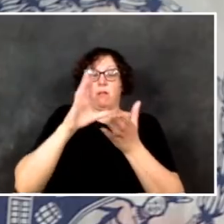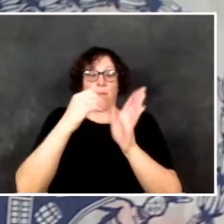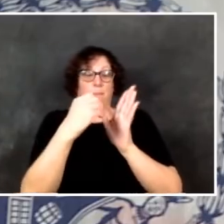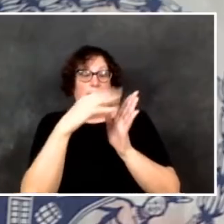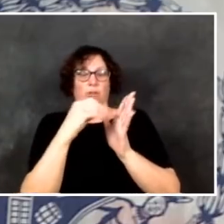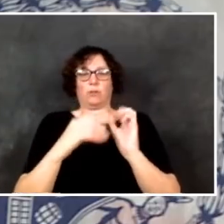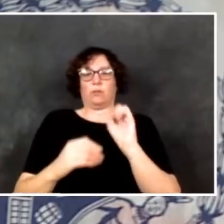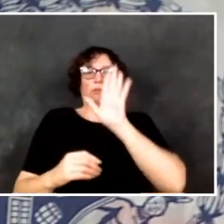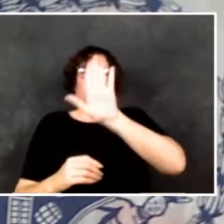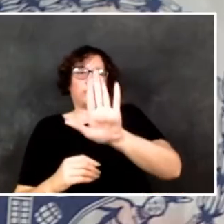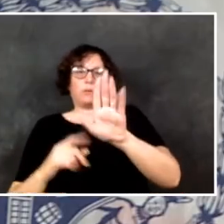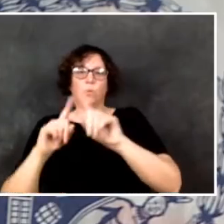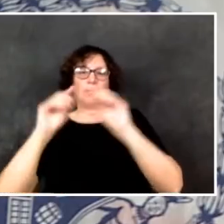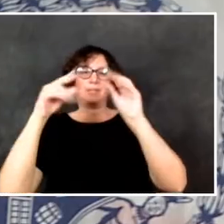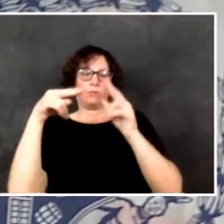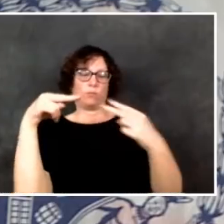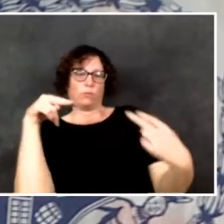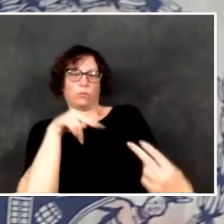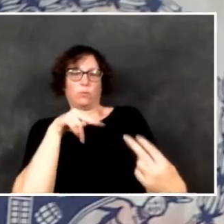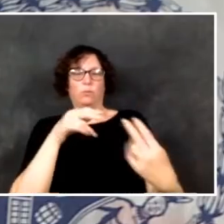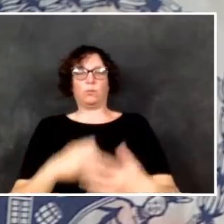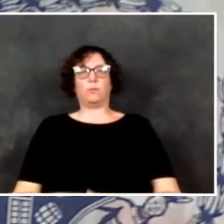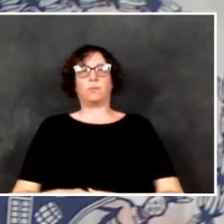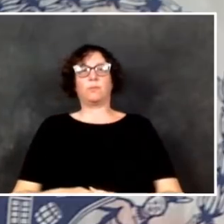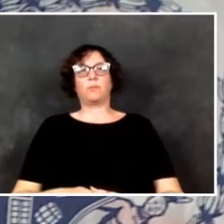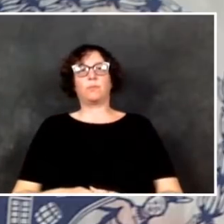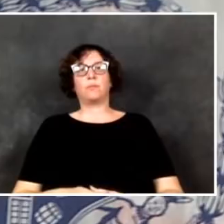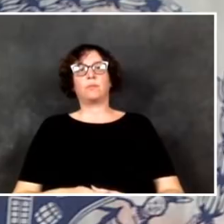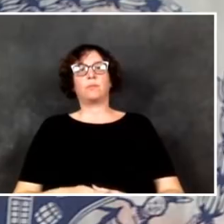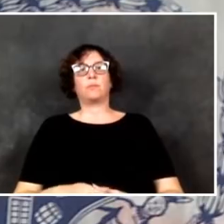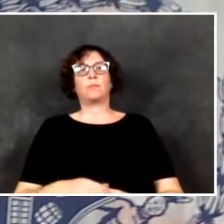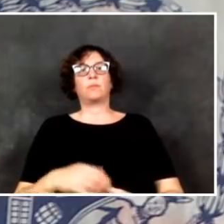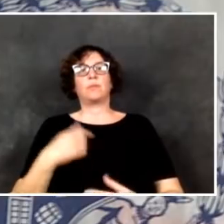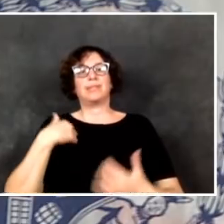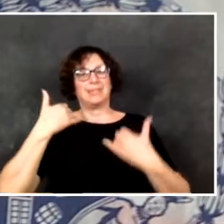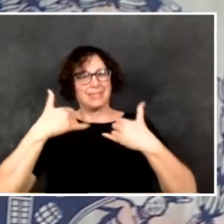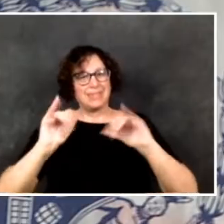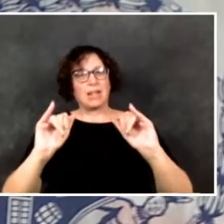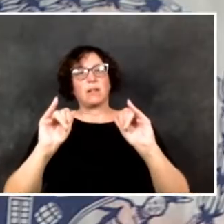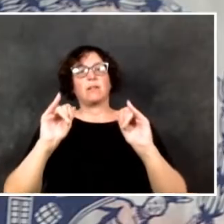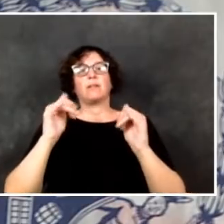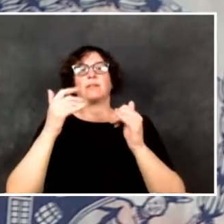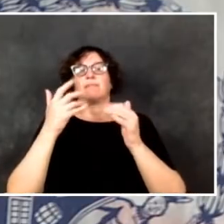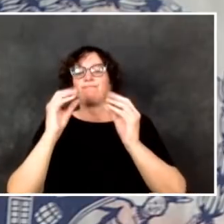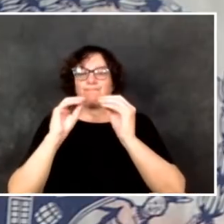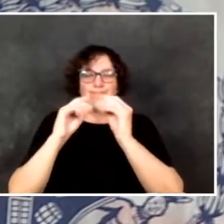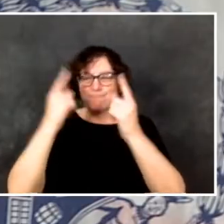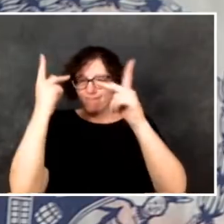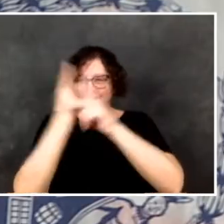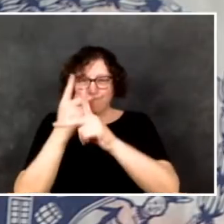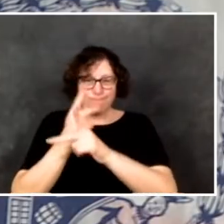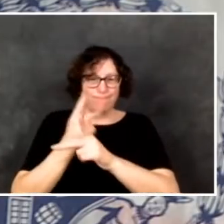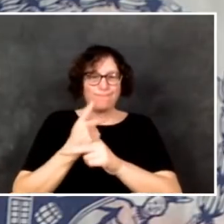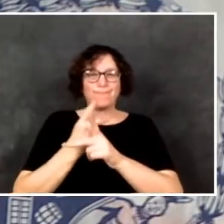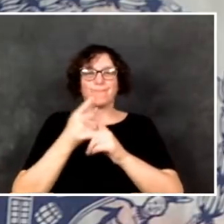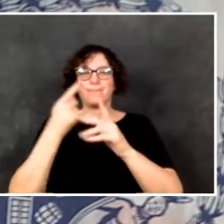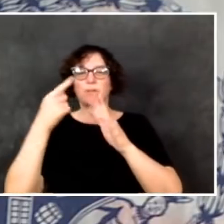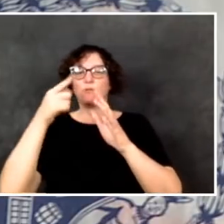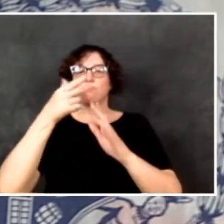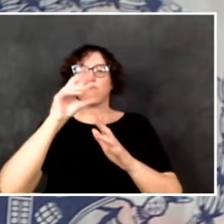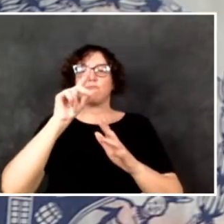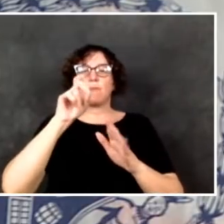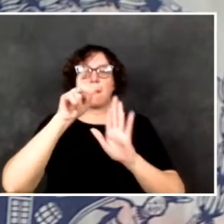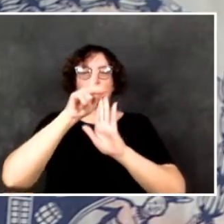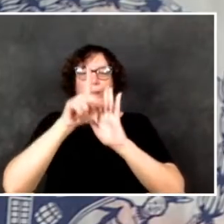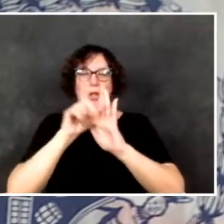I have mentioned that I've been speaking with focus groups of parents, and the number one concern that parents have